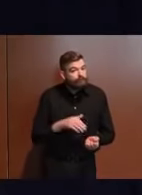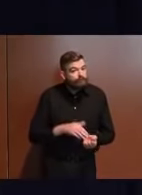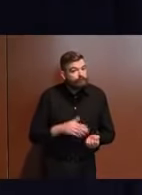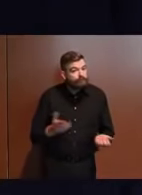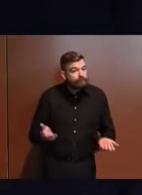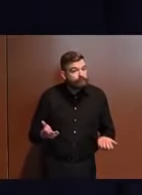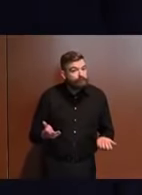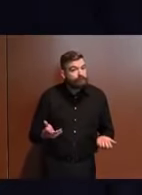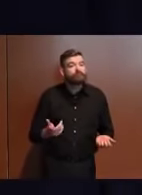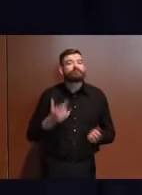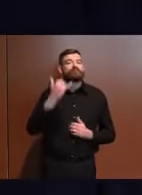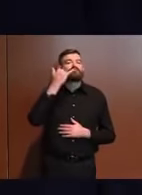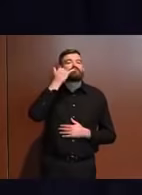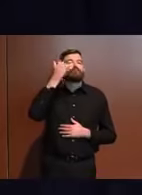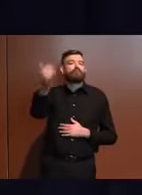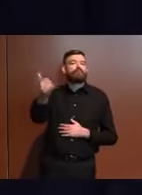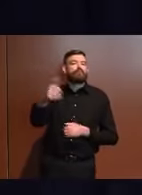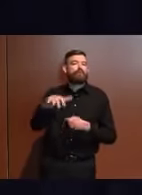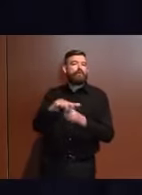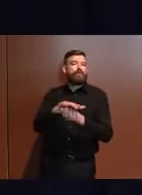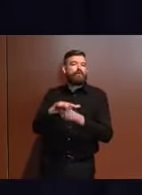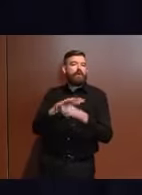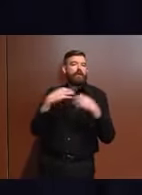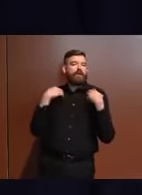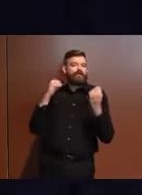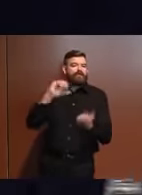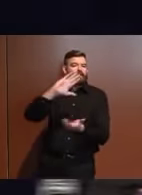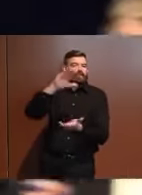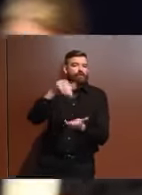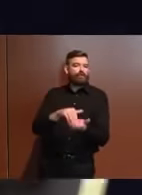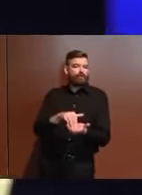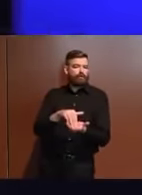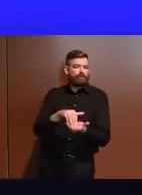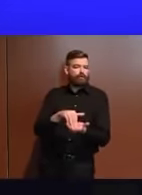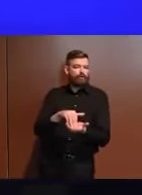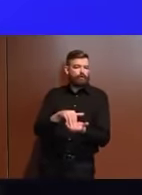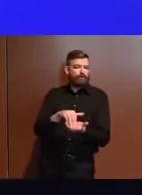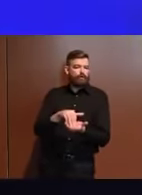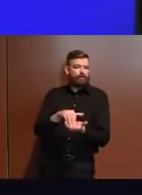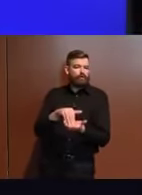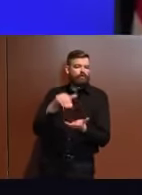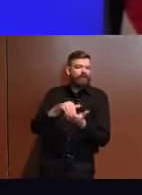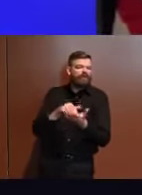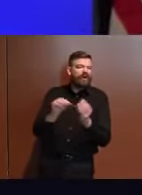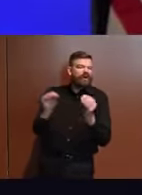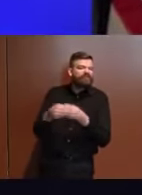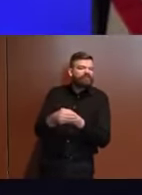qualified health center. Okay. And how about critical care beds? I'm not sure.